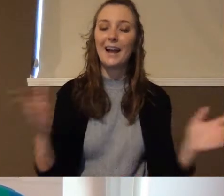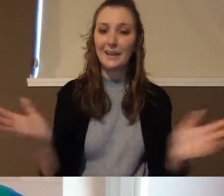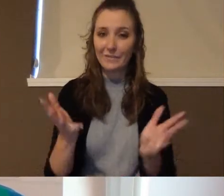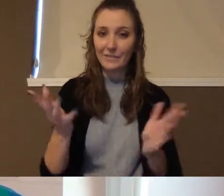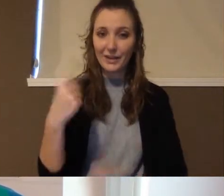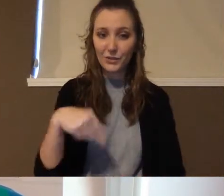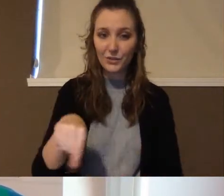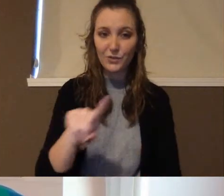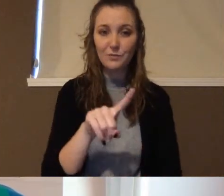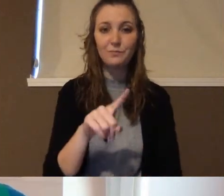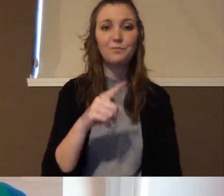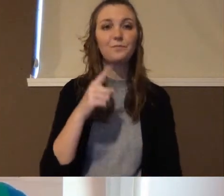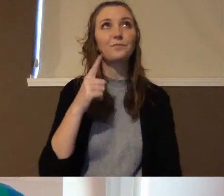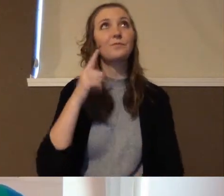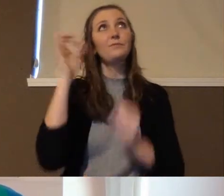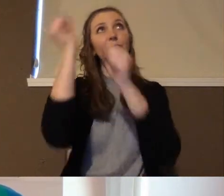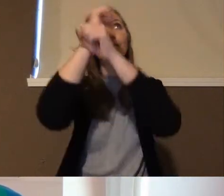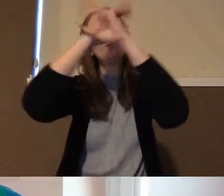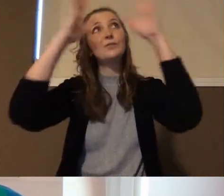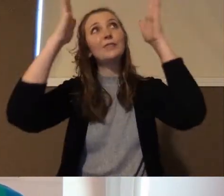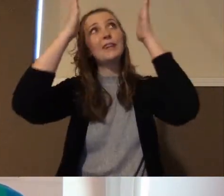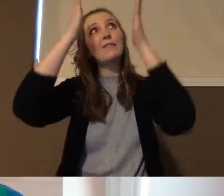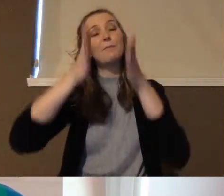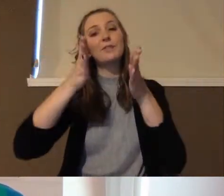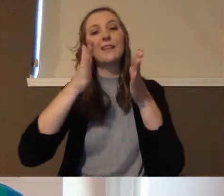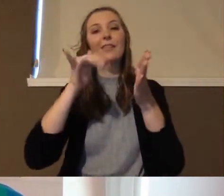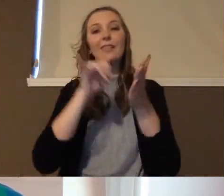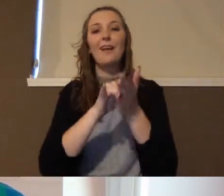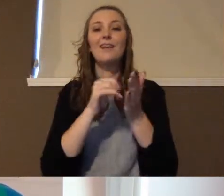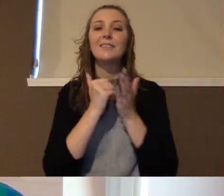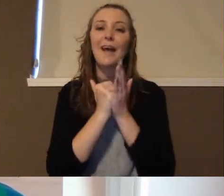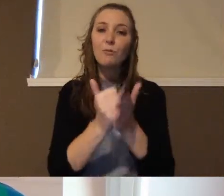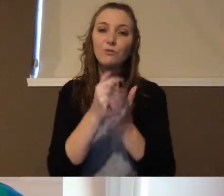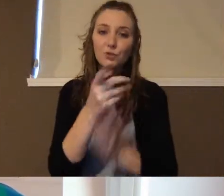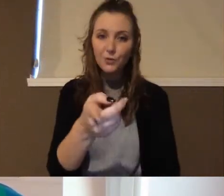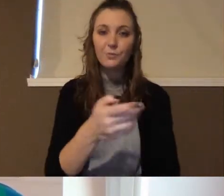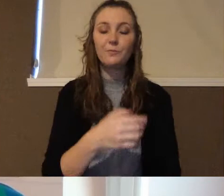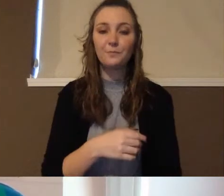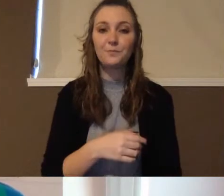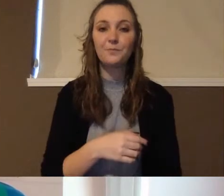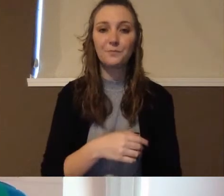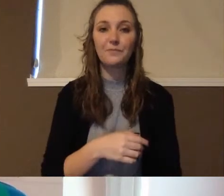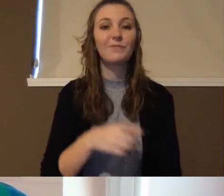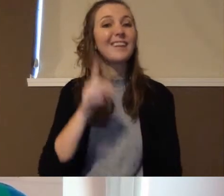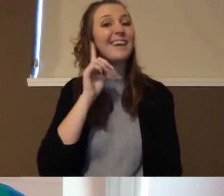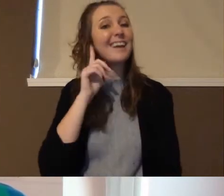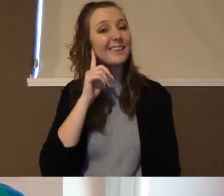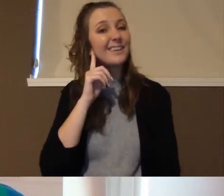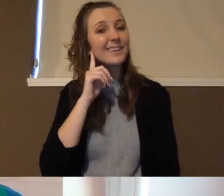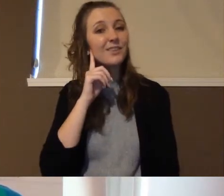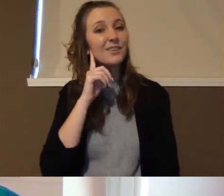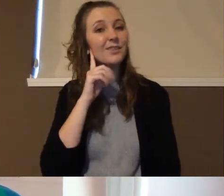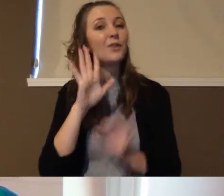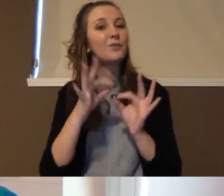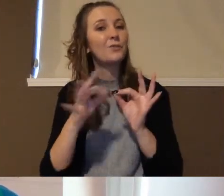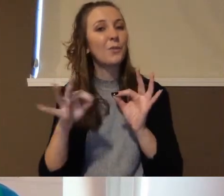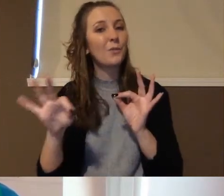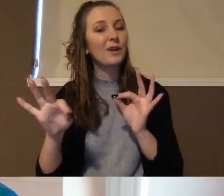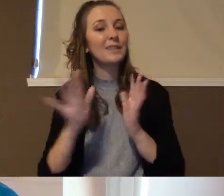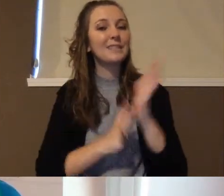someone who has helped you hear the words of Scripture in a new